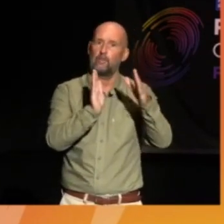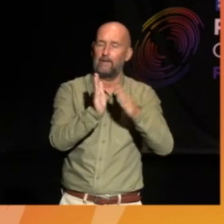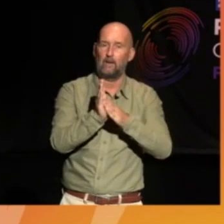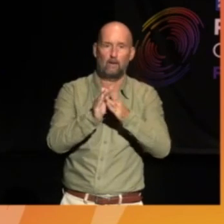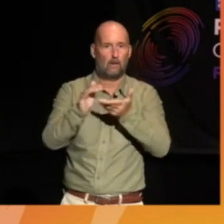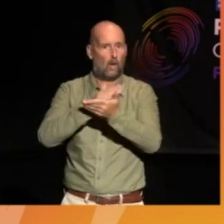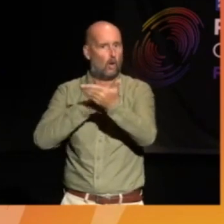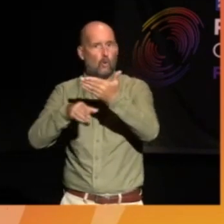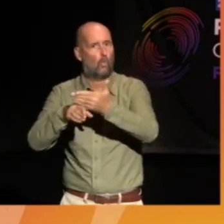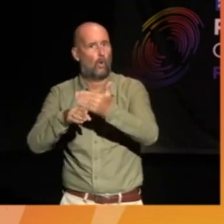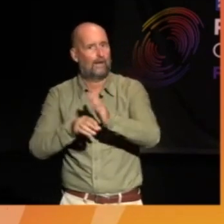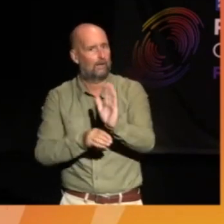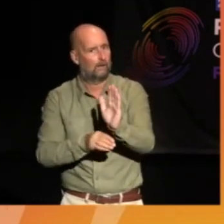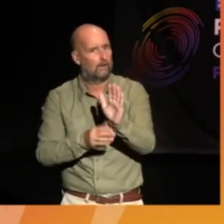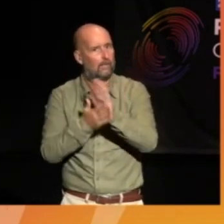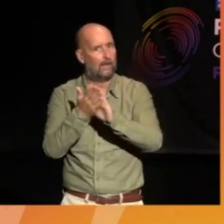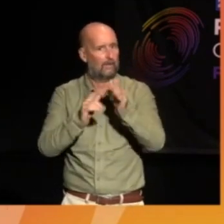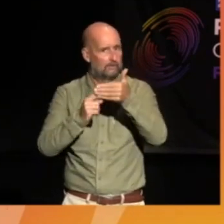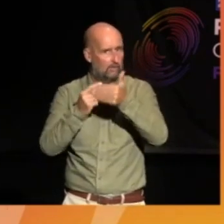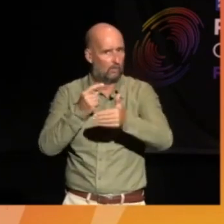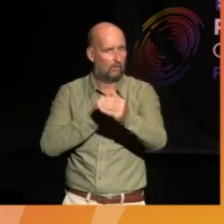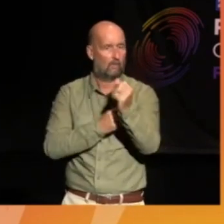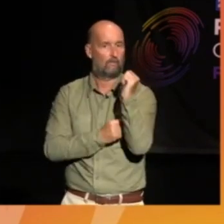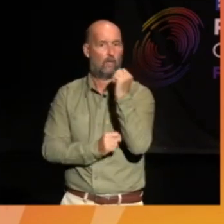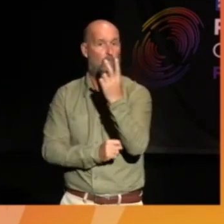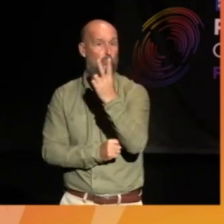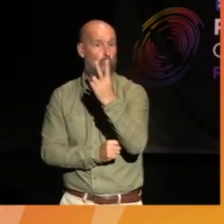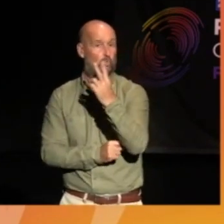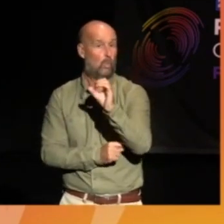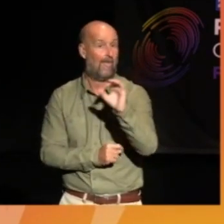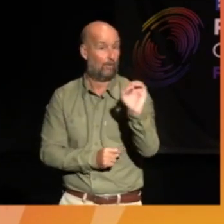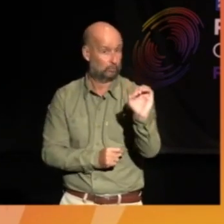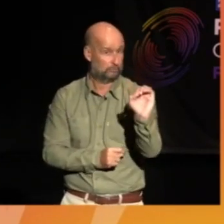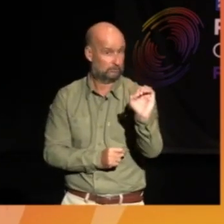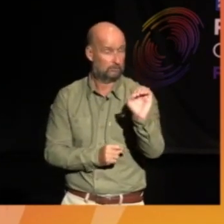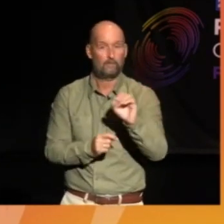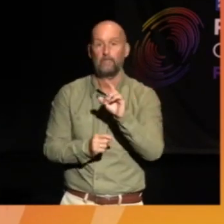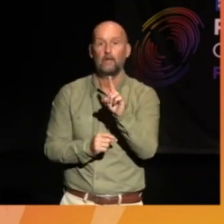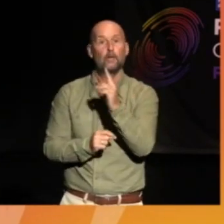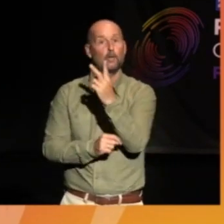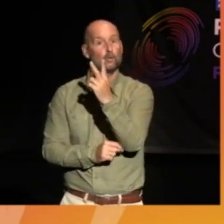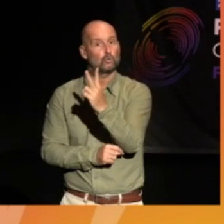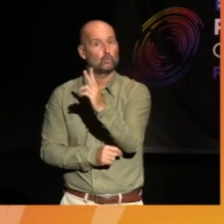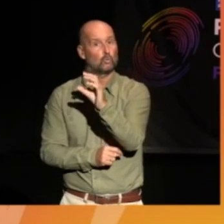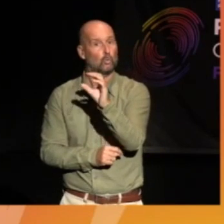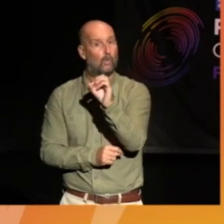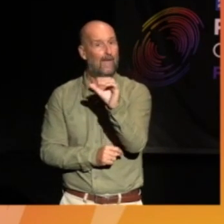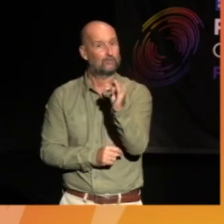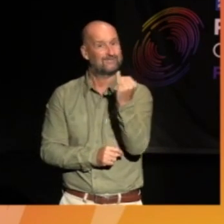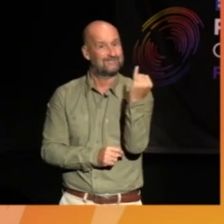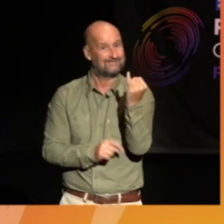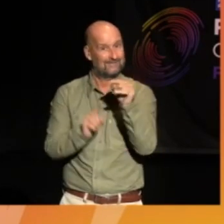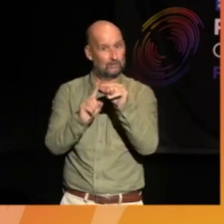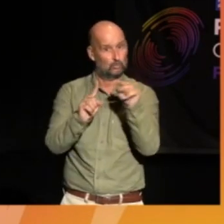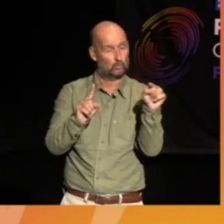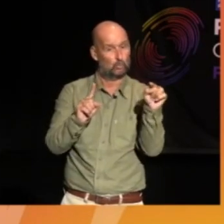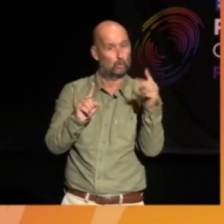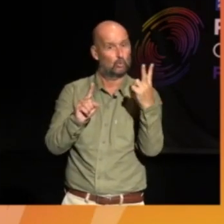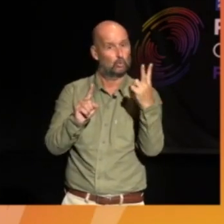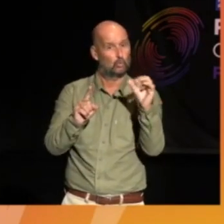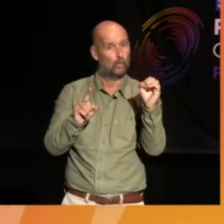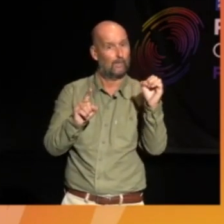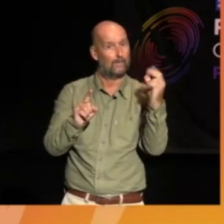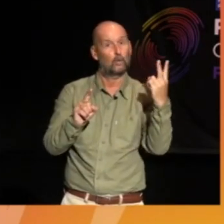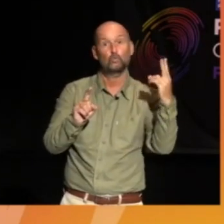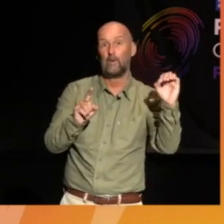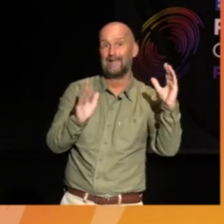working since then, since 2000. But between 2016 and 20,